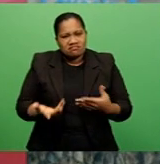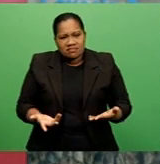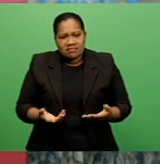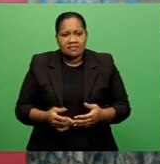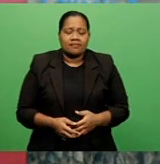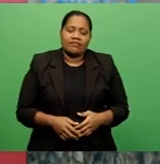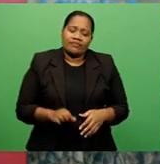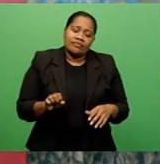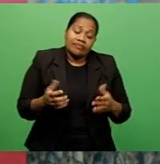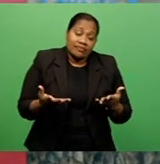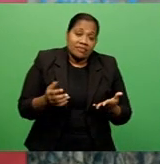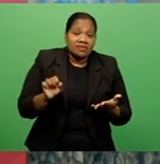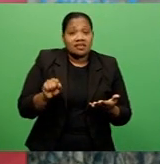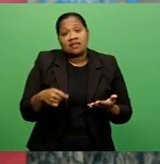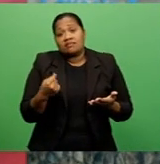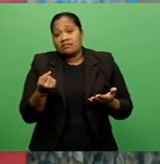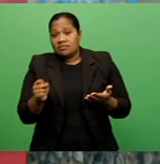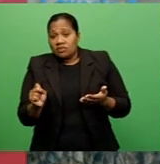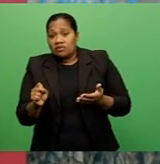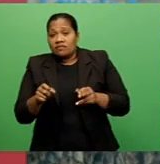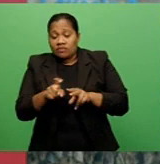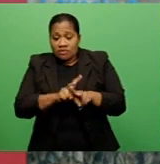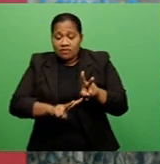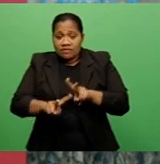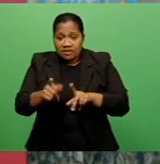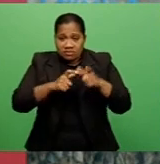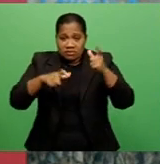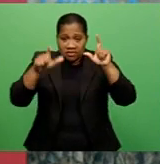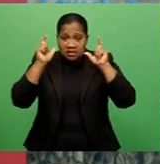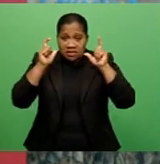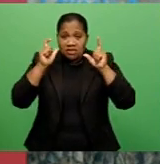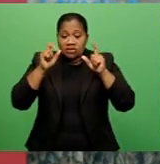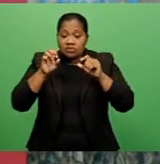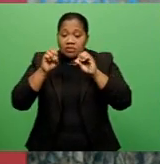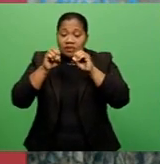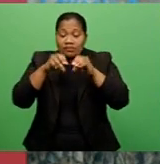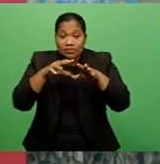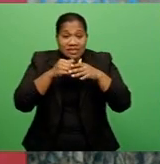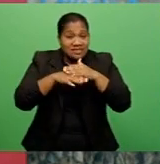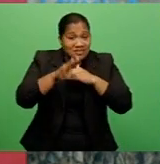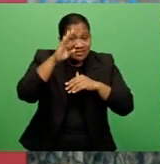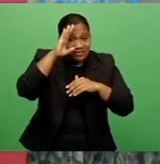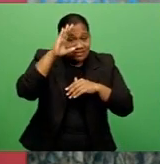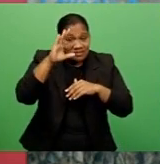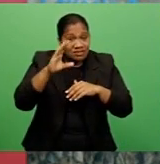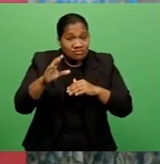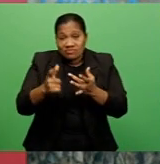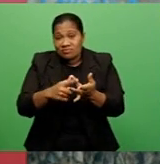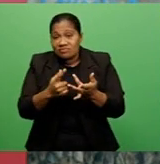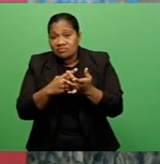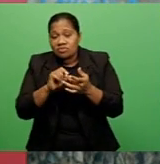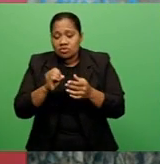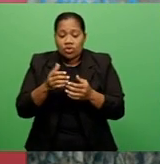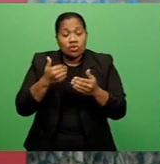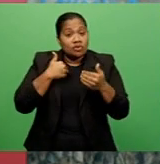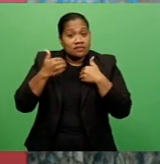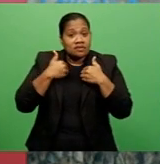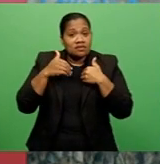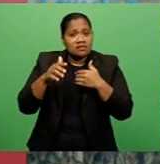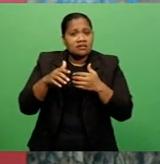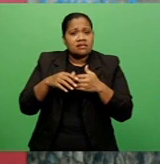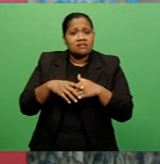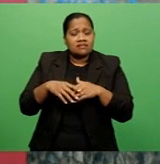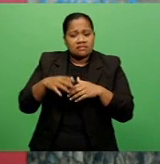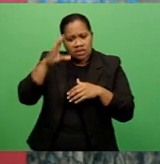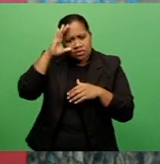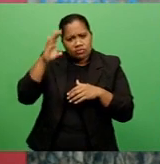former vice-chancellor should be reappointed into another nation and run the university from another nation because